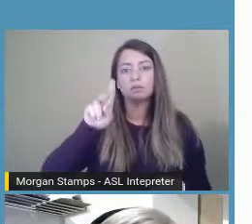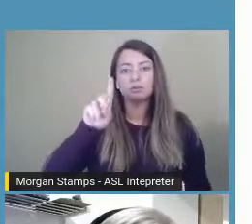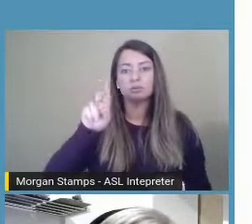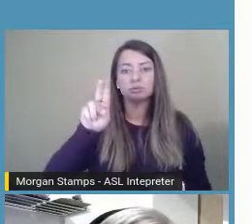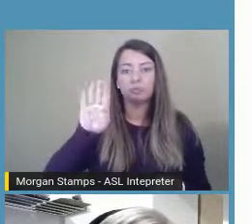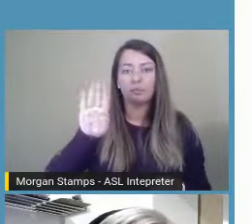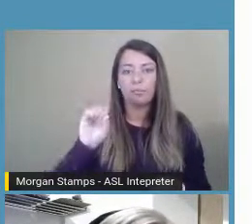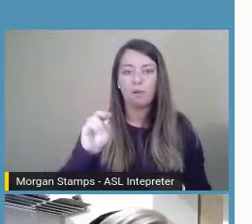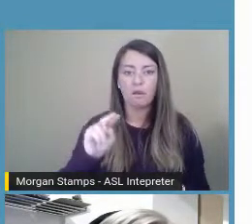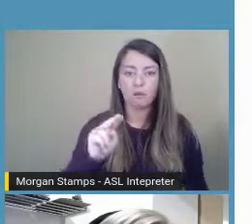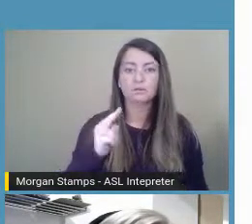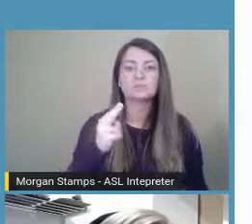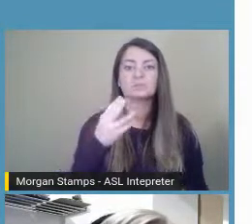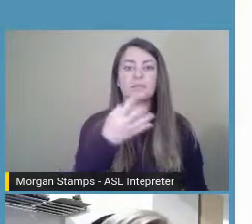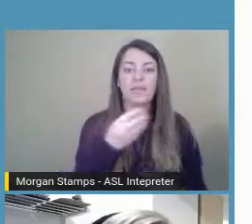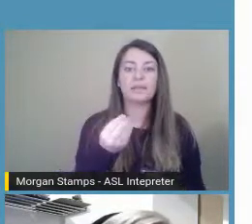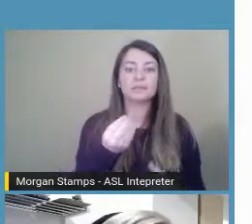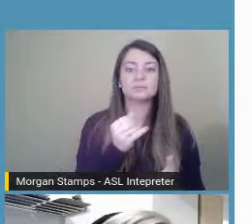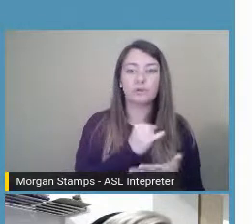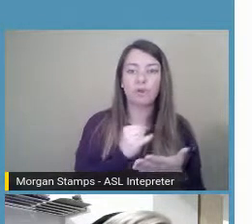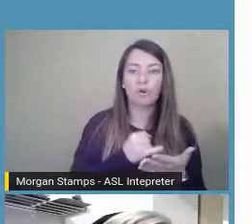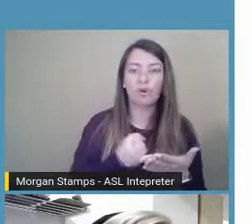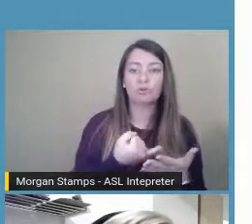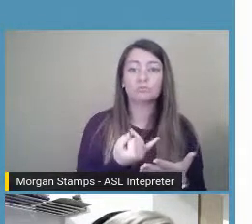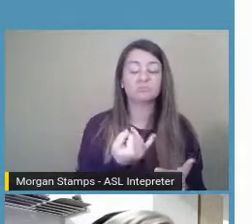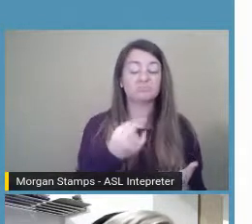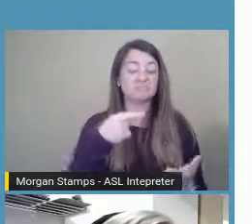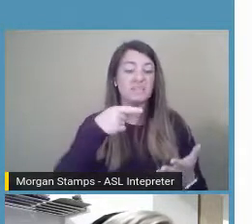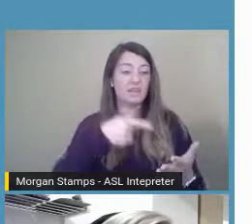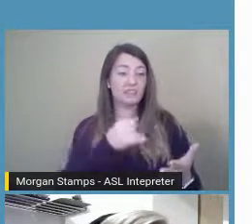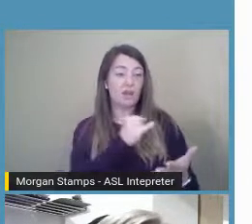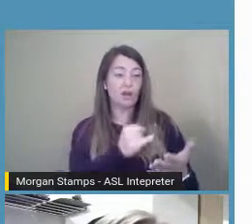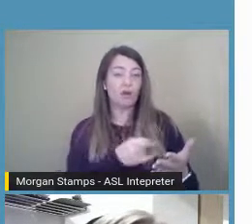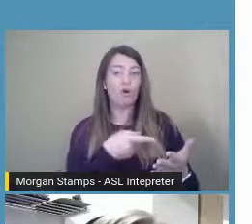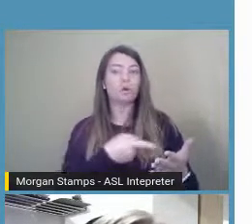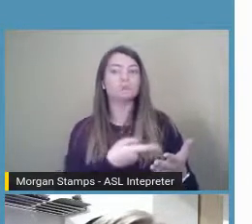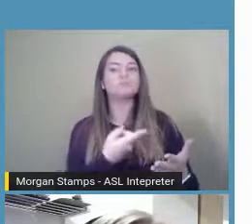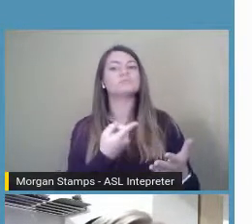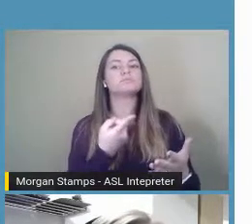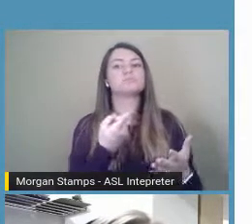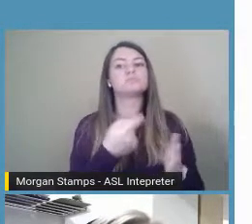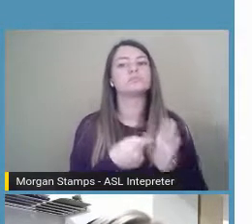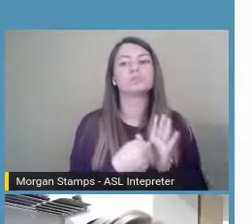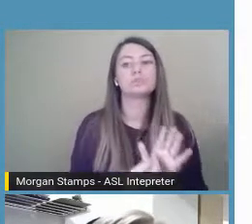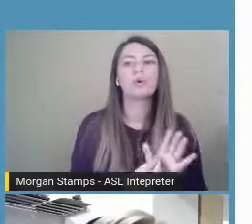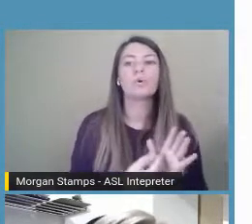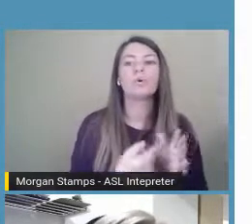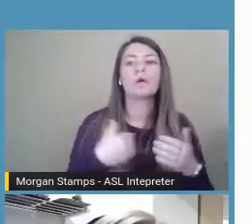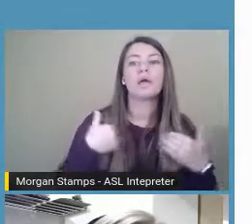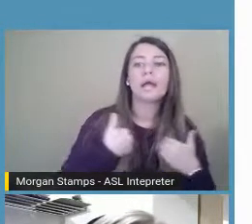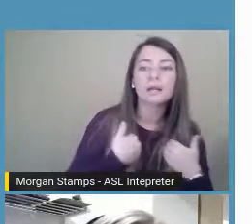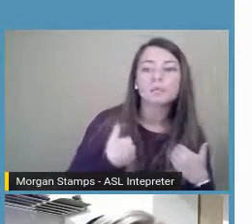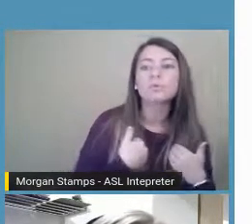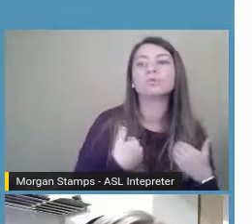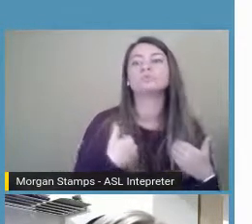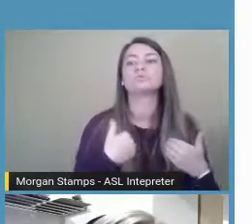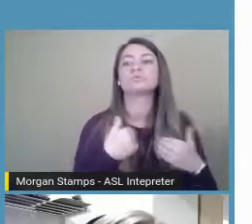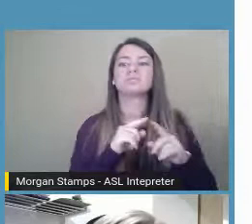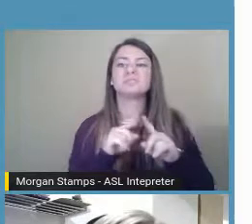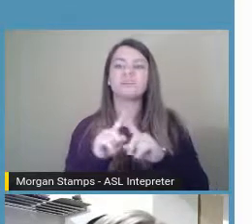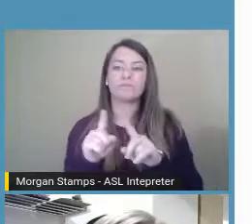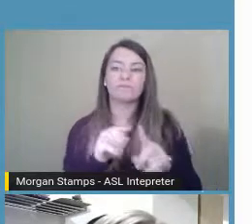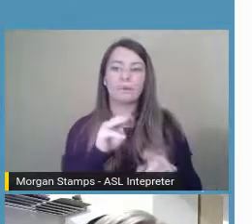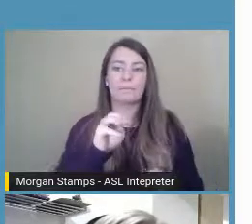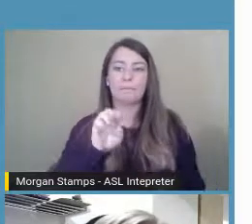classical music. We spotlighted the featured artist's camera during the music, and she worked on a monumental scale drawing in